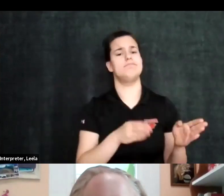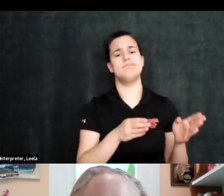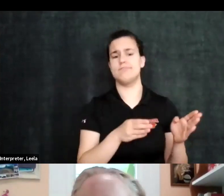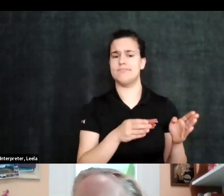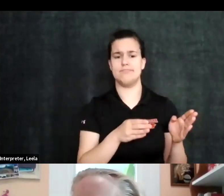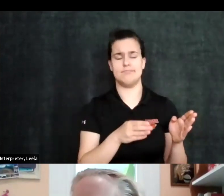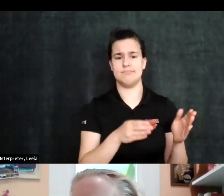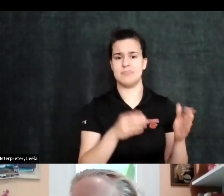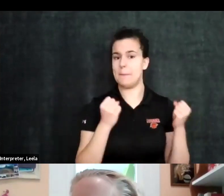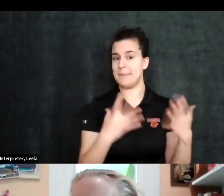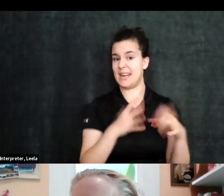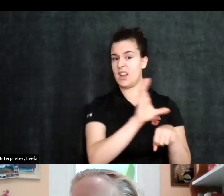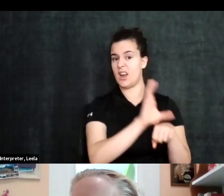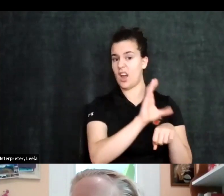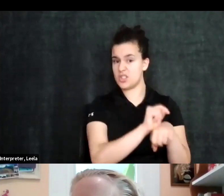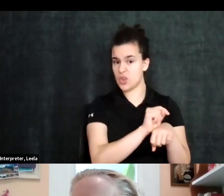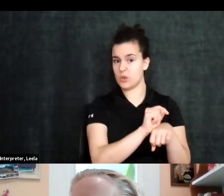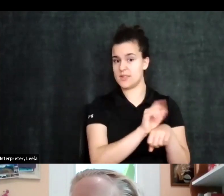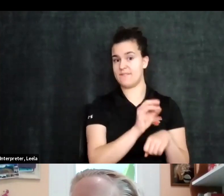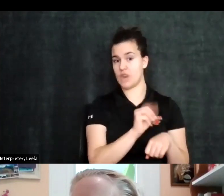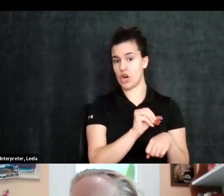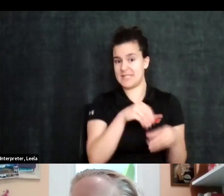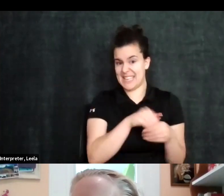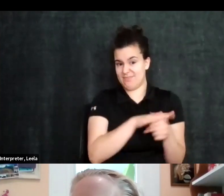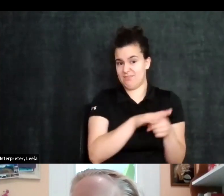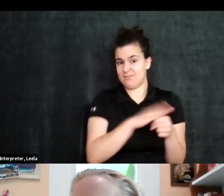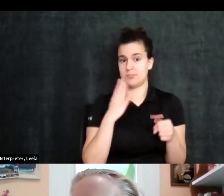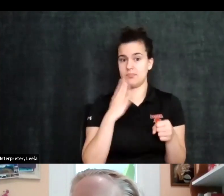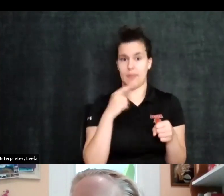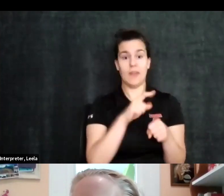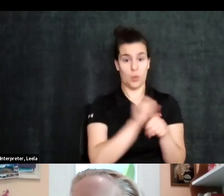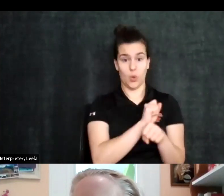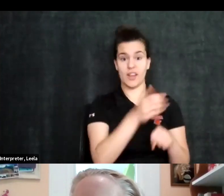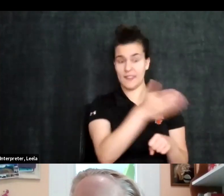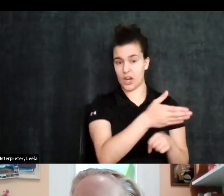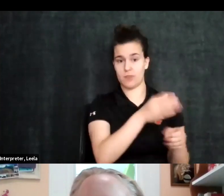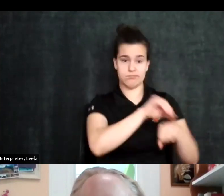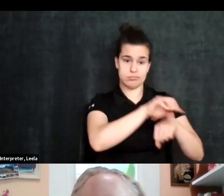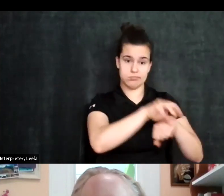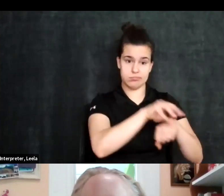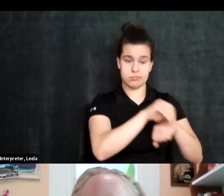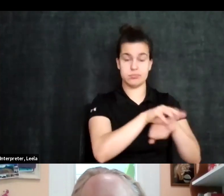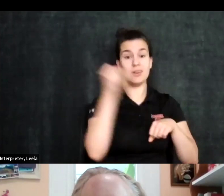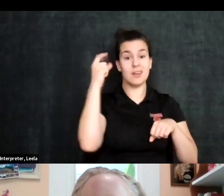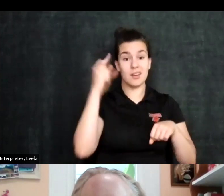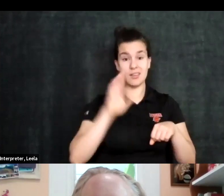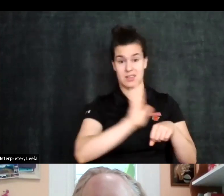of the consulting firms in town. As a matter of fact, many of the consulting firms have as their presidents and